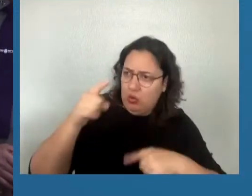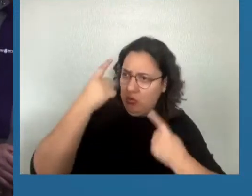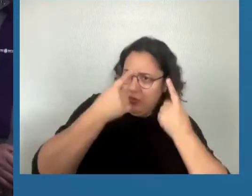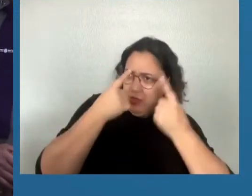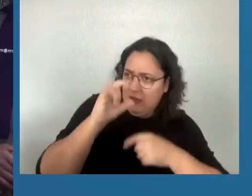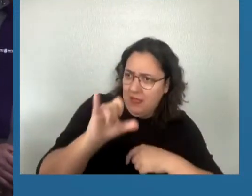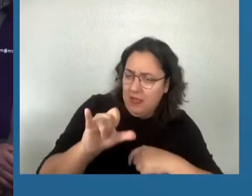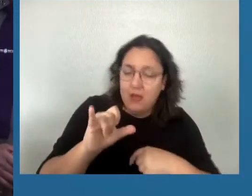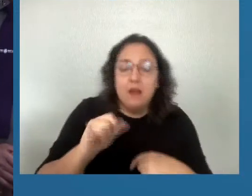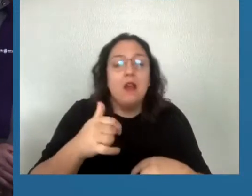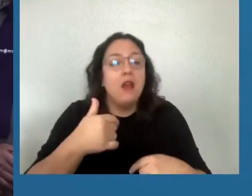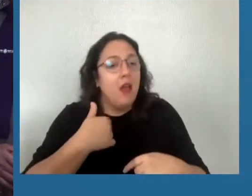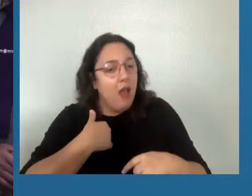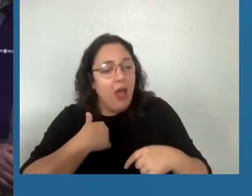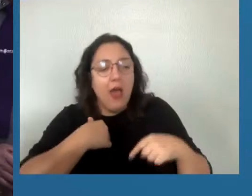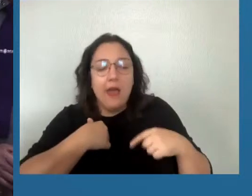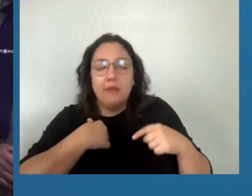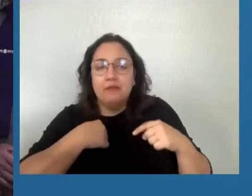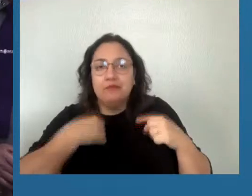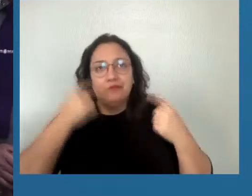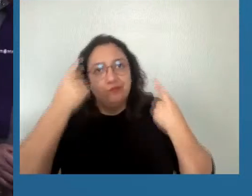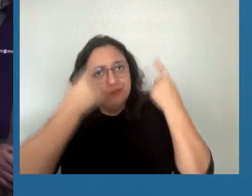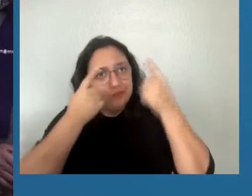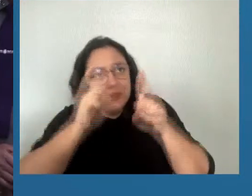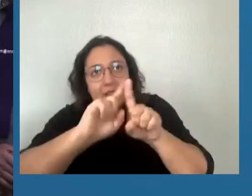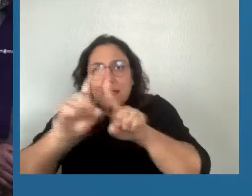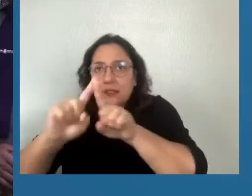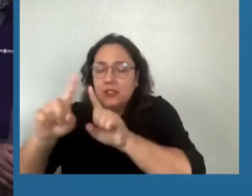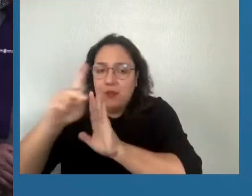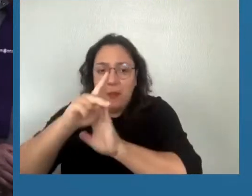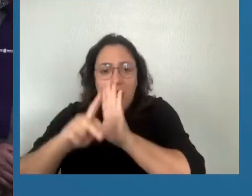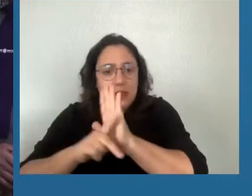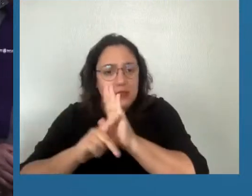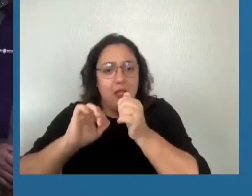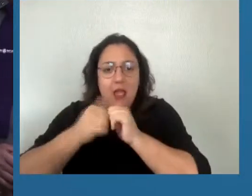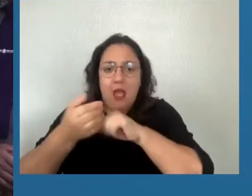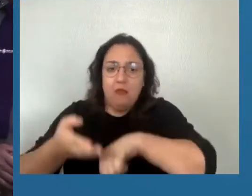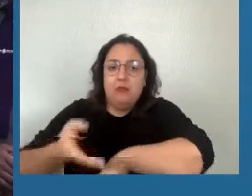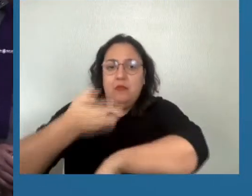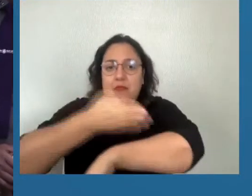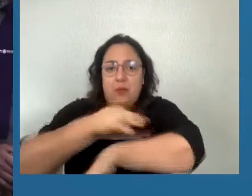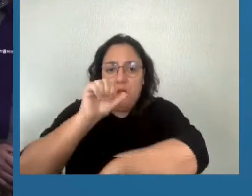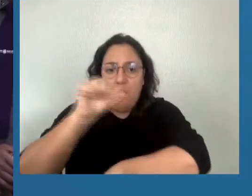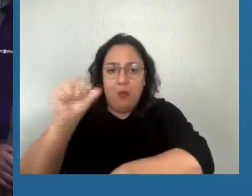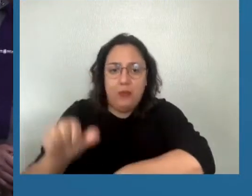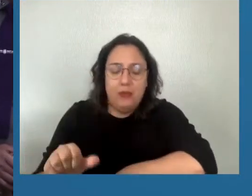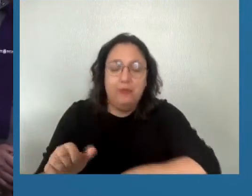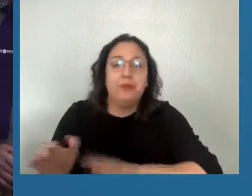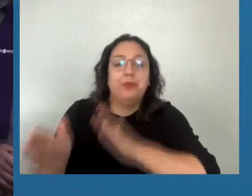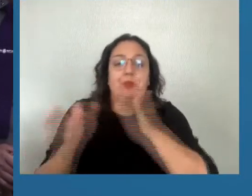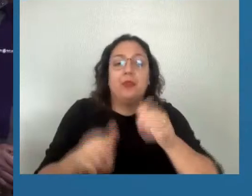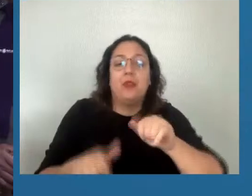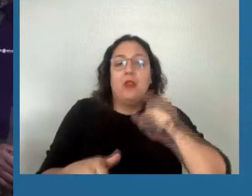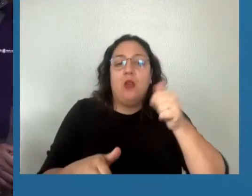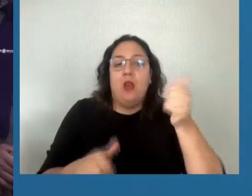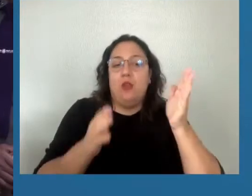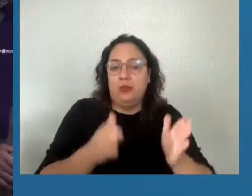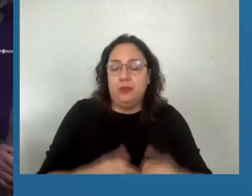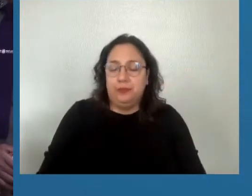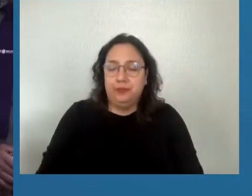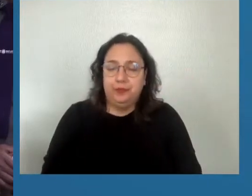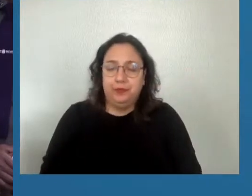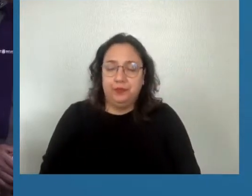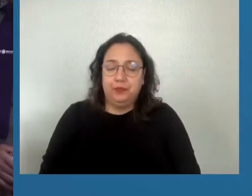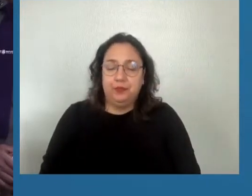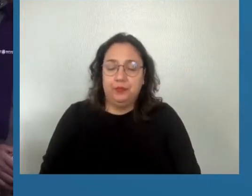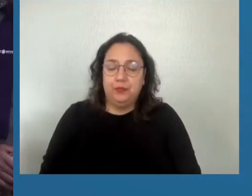can to assist the revitalization of downtown Albany. On topic, either for the police department or the sheriff's office, are